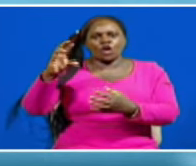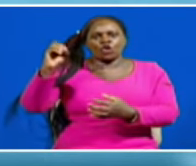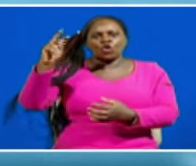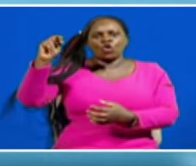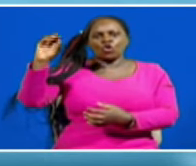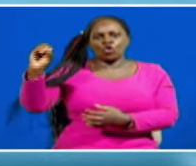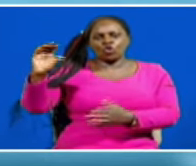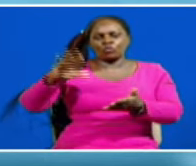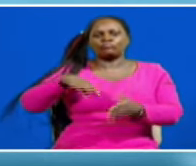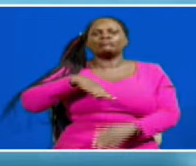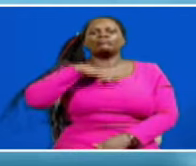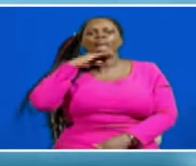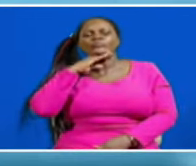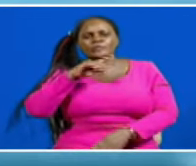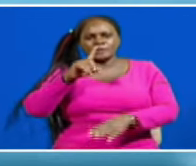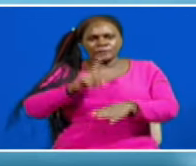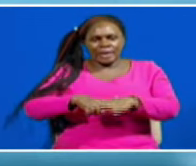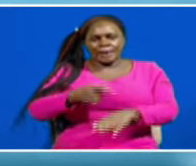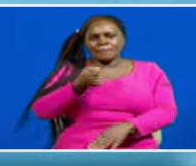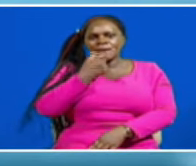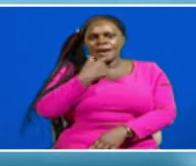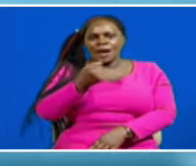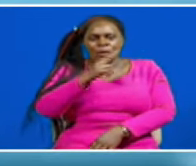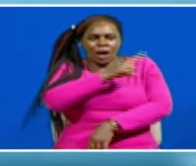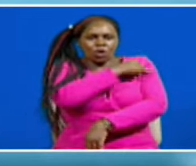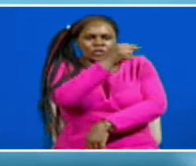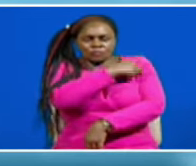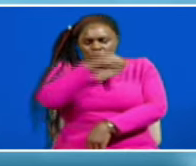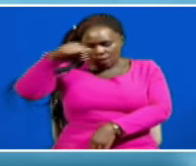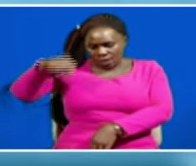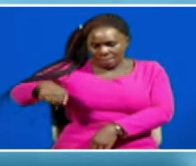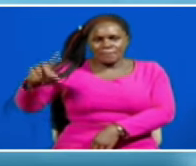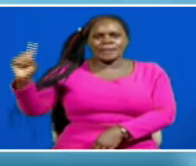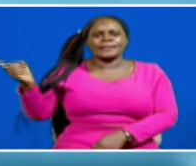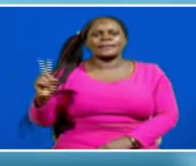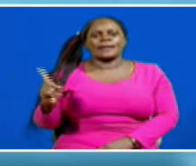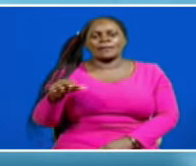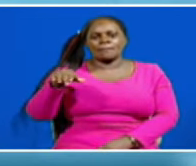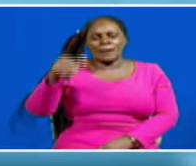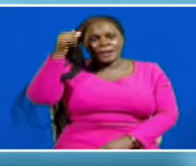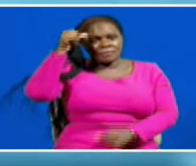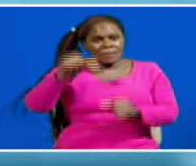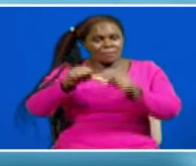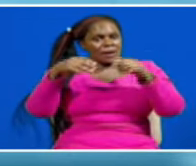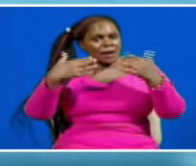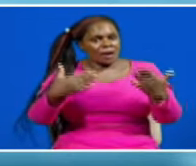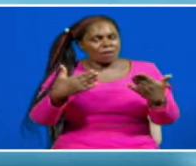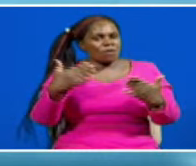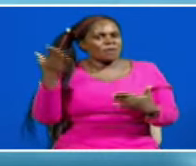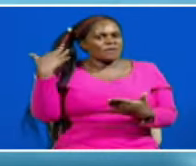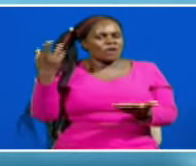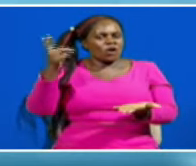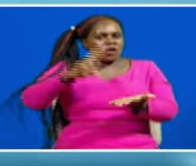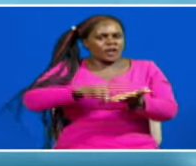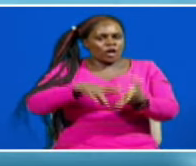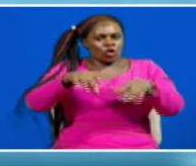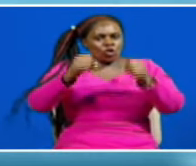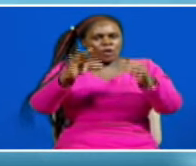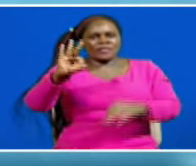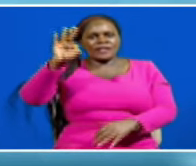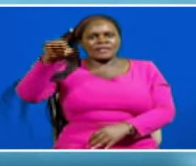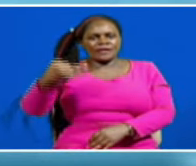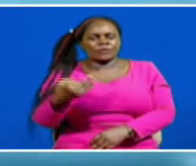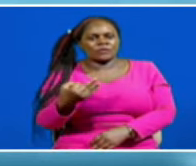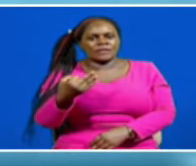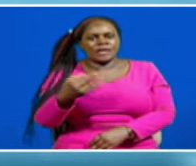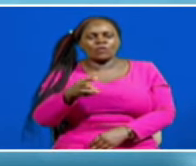dead. Now, Rono died while receiving treatment at a Nairobi hospital. He will be remembered as the former record holder of the